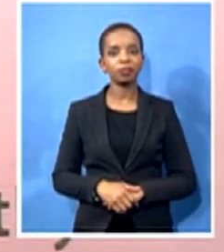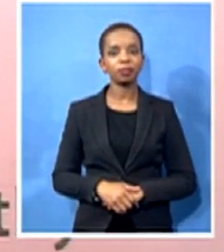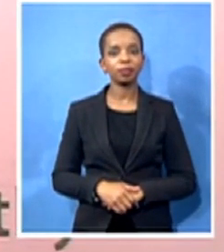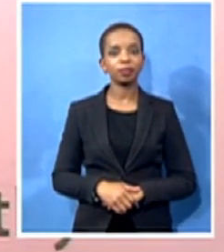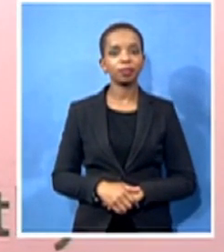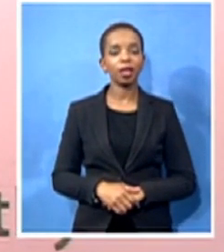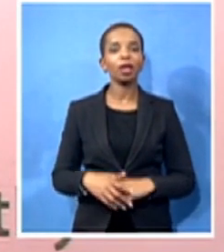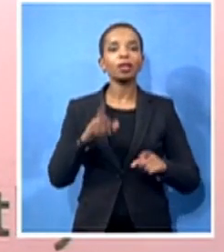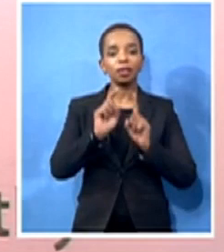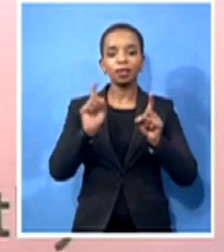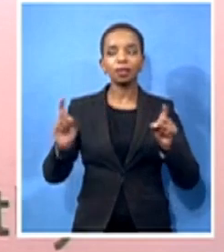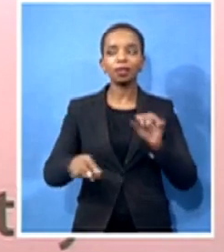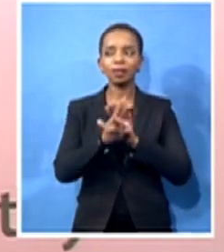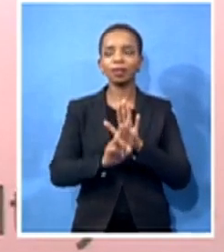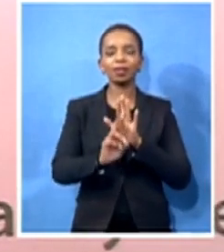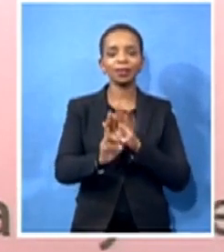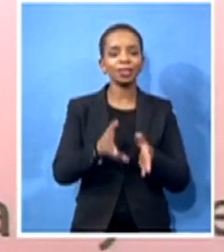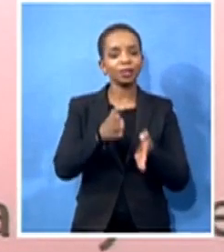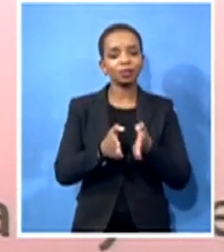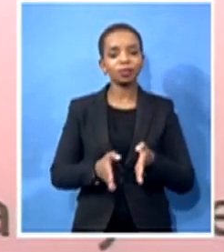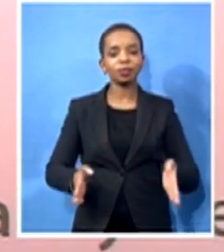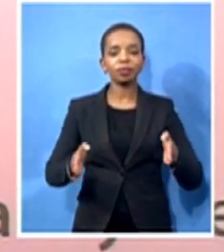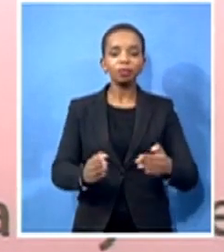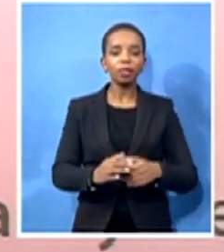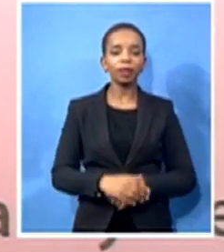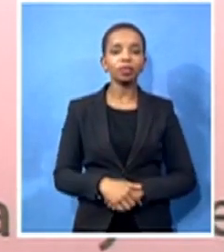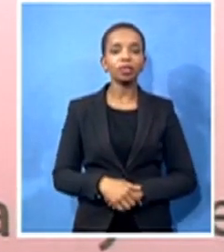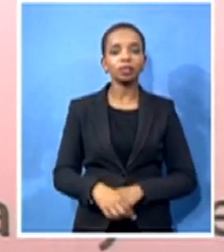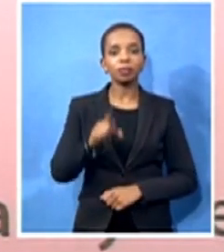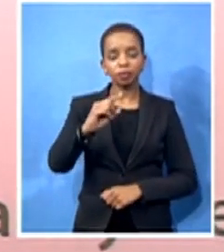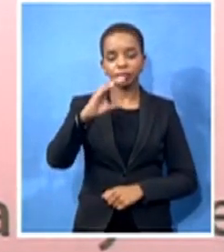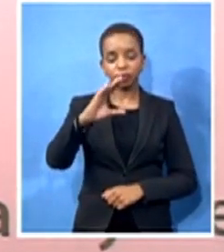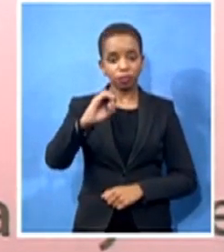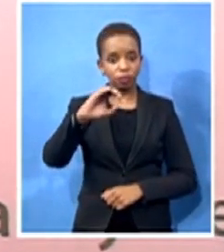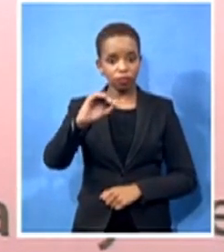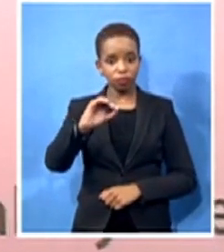The CEO of Chris Hani Baragwanath,